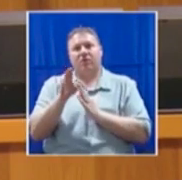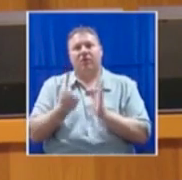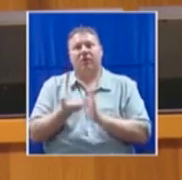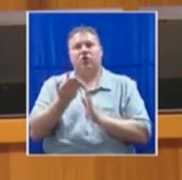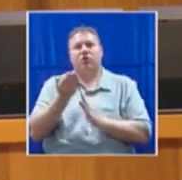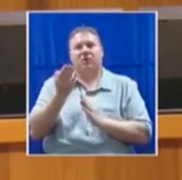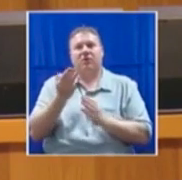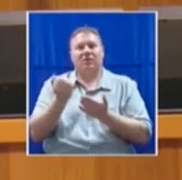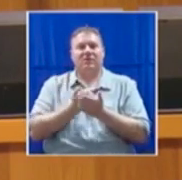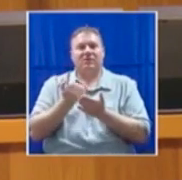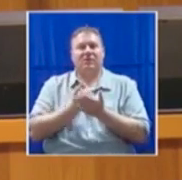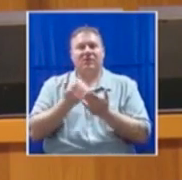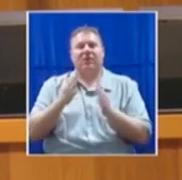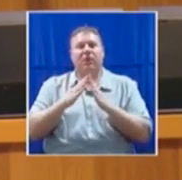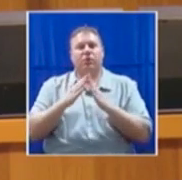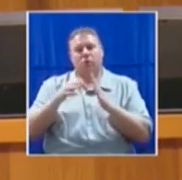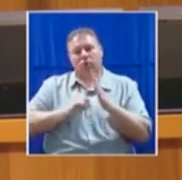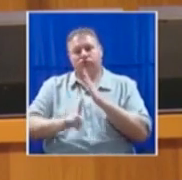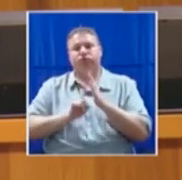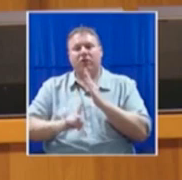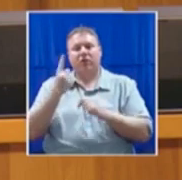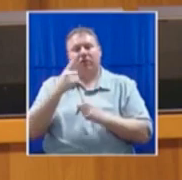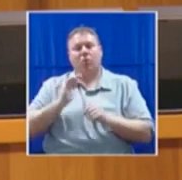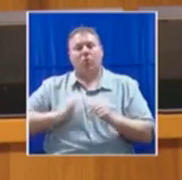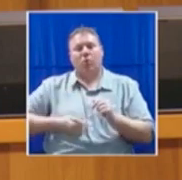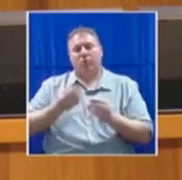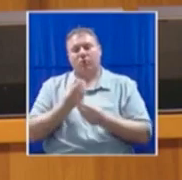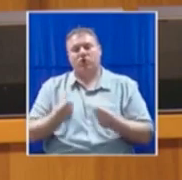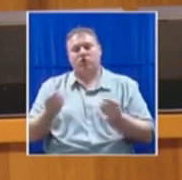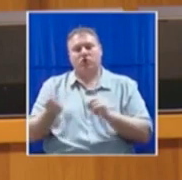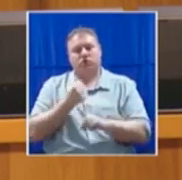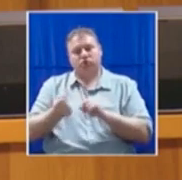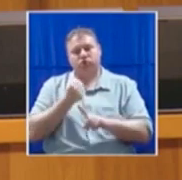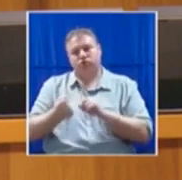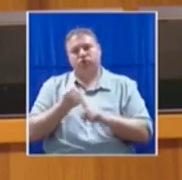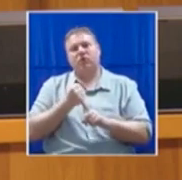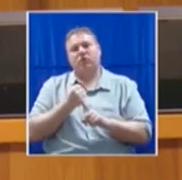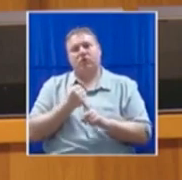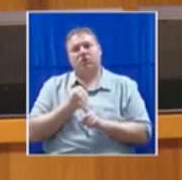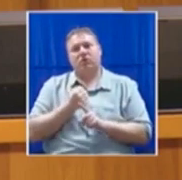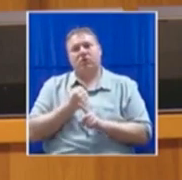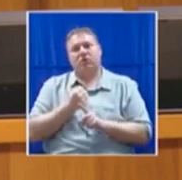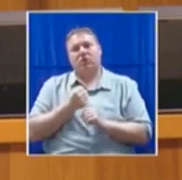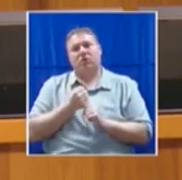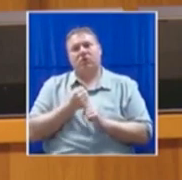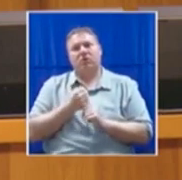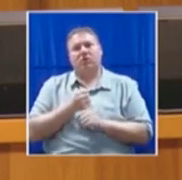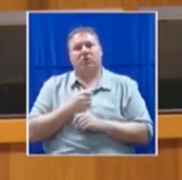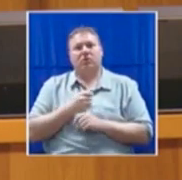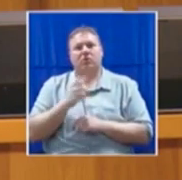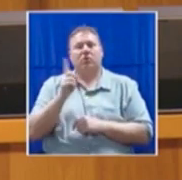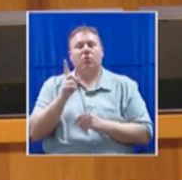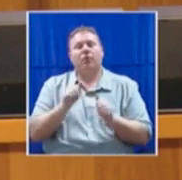number of safe houses for our women and children who have been harmed or abused? And what measures are also